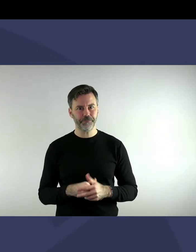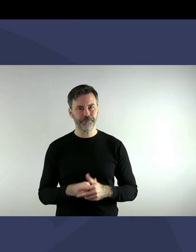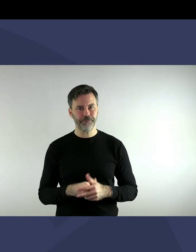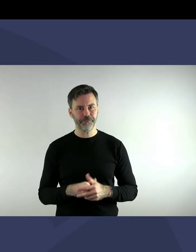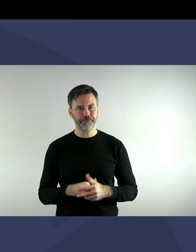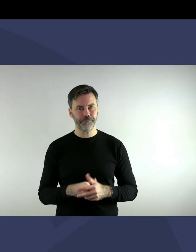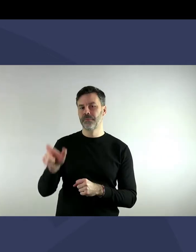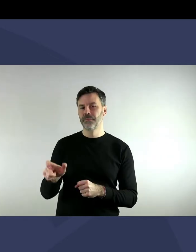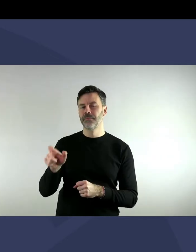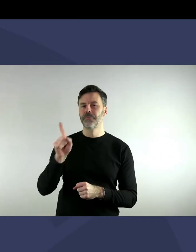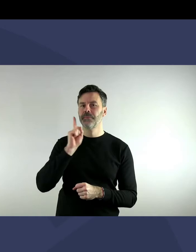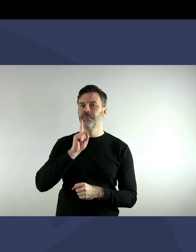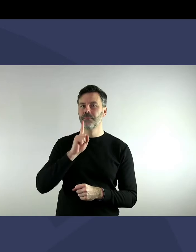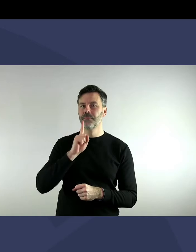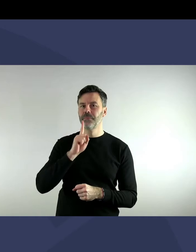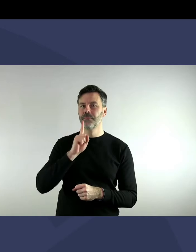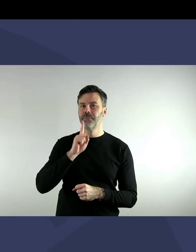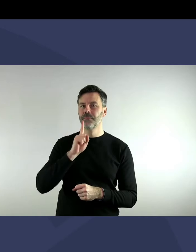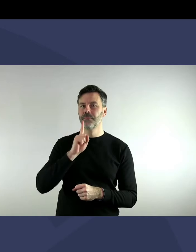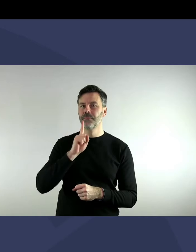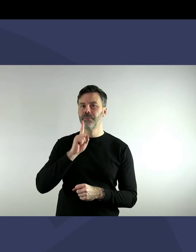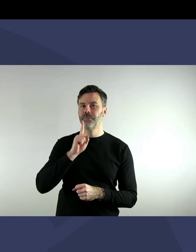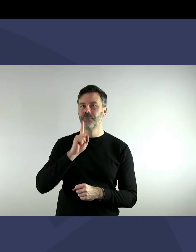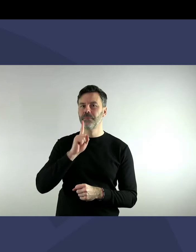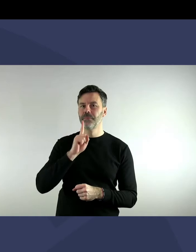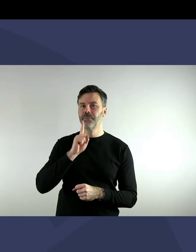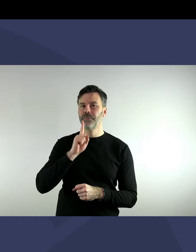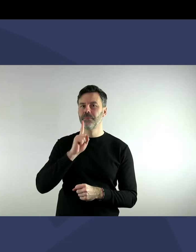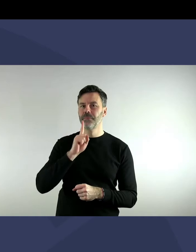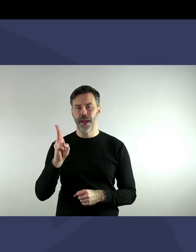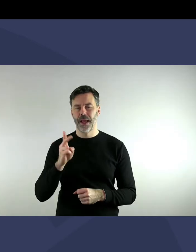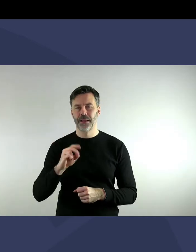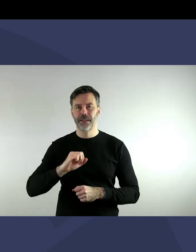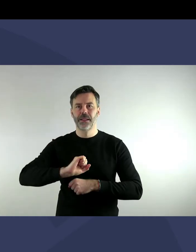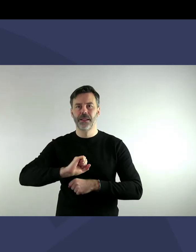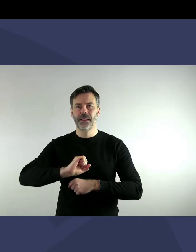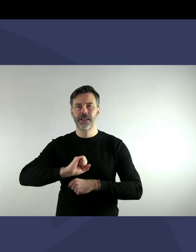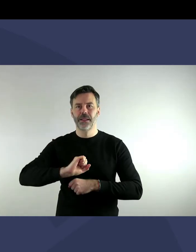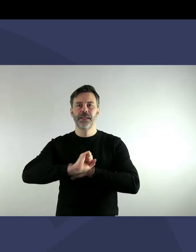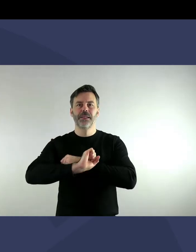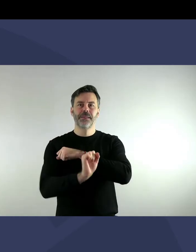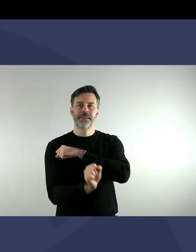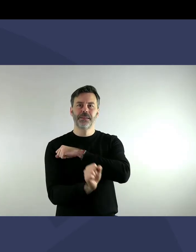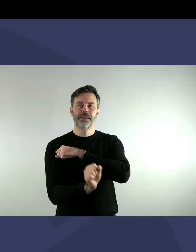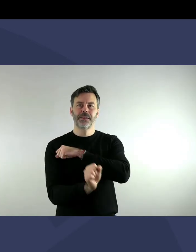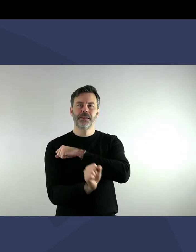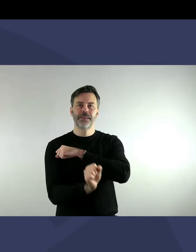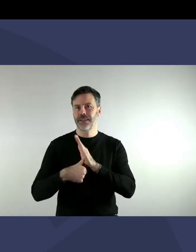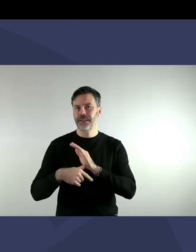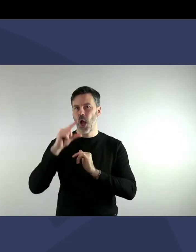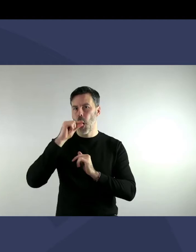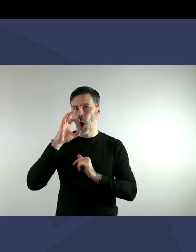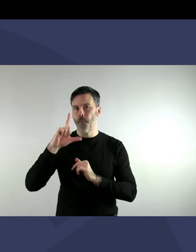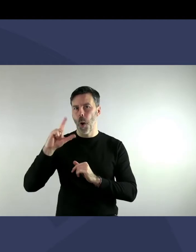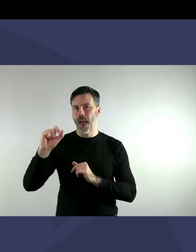us, we have Mr. Ozimek, Deputy Head of Crisis